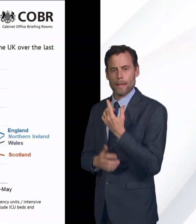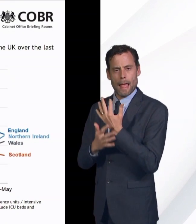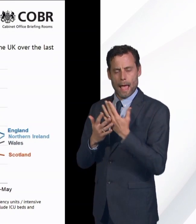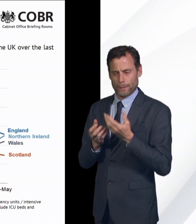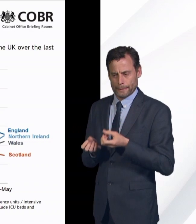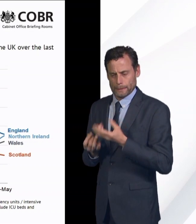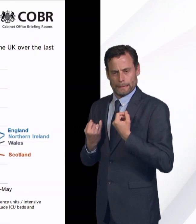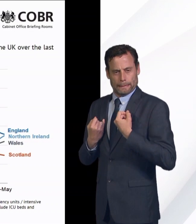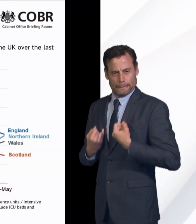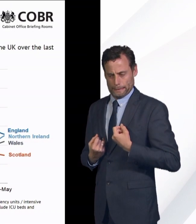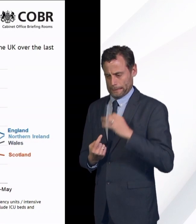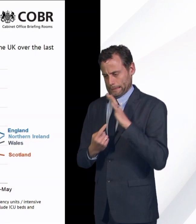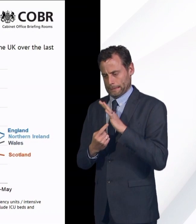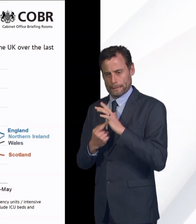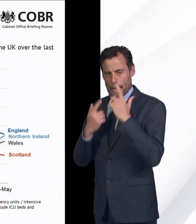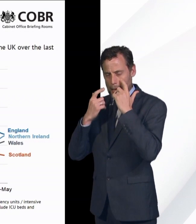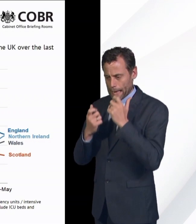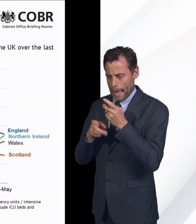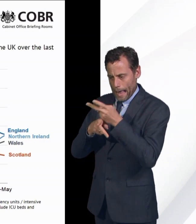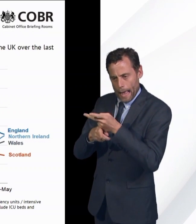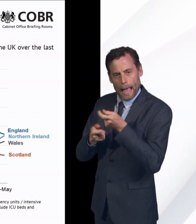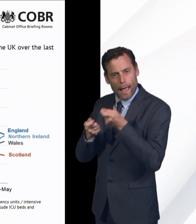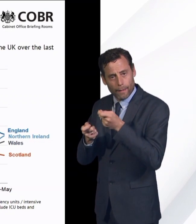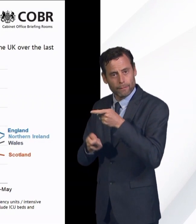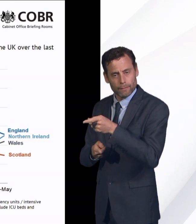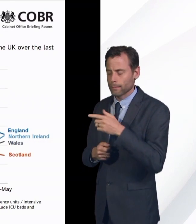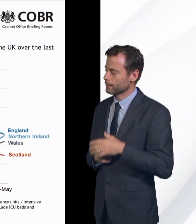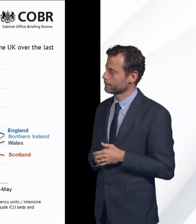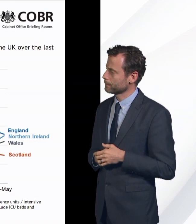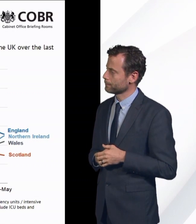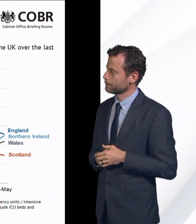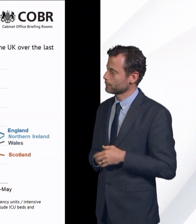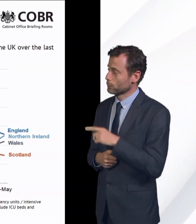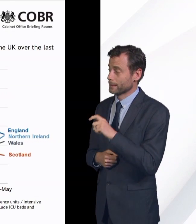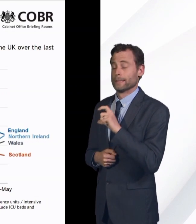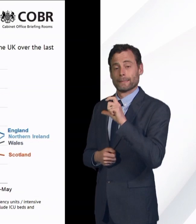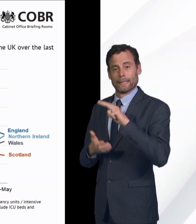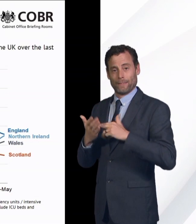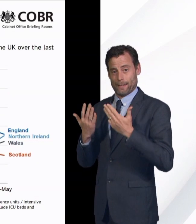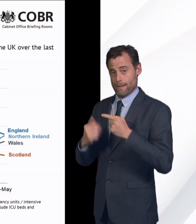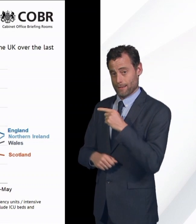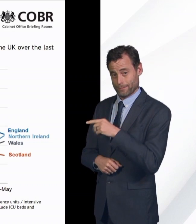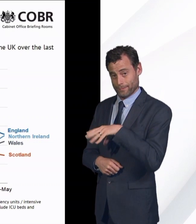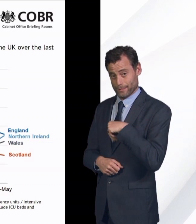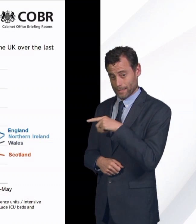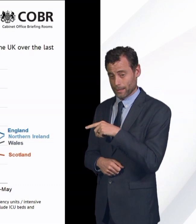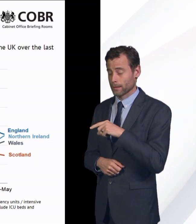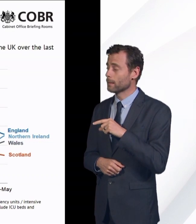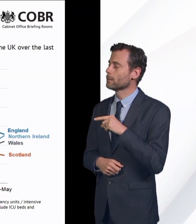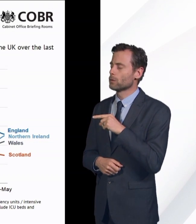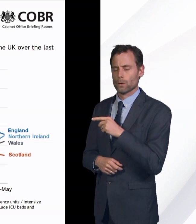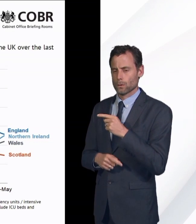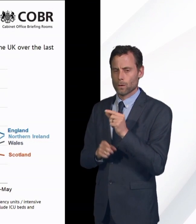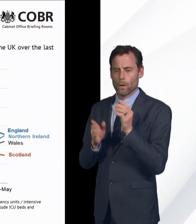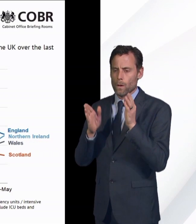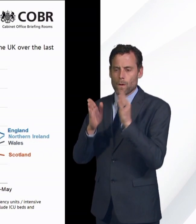see the usage of critical care beds for patients who have COVID-19. Again, a minority, but these are the sickest